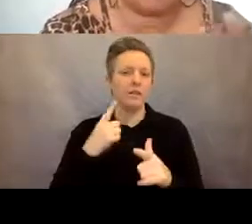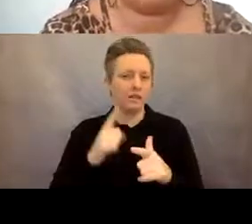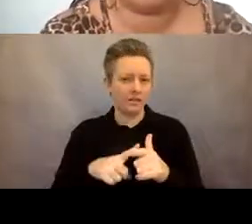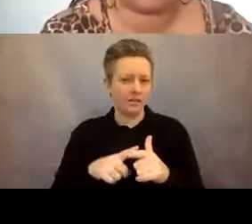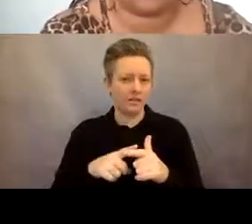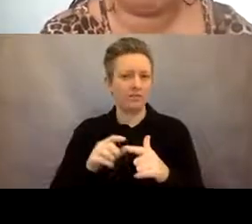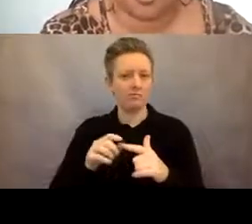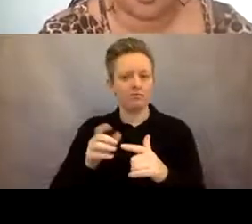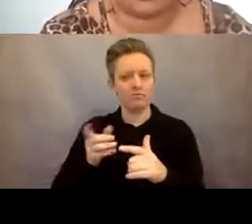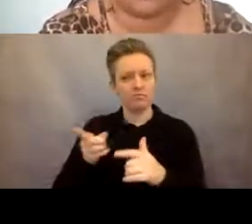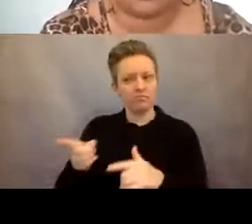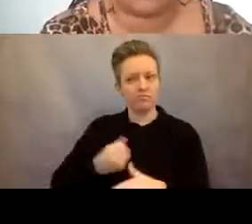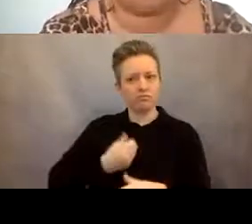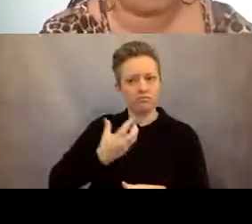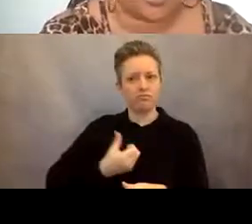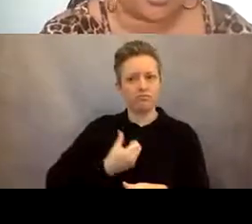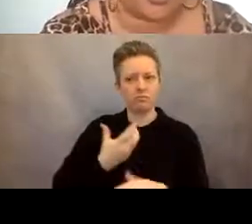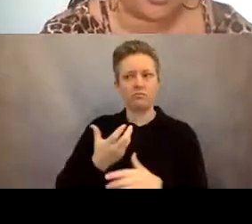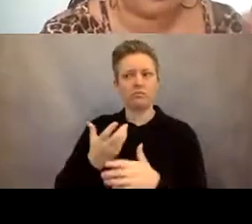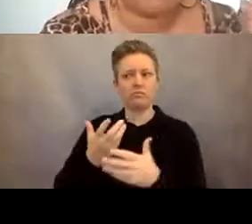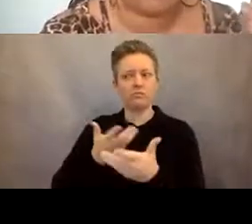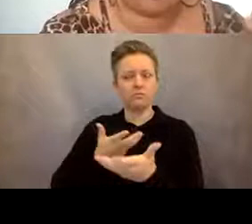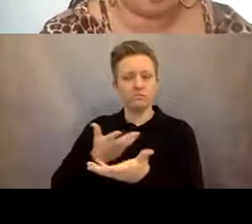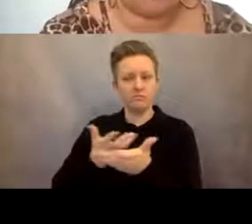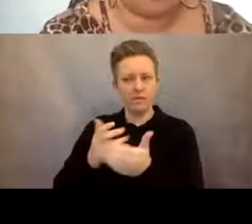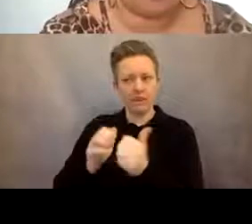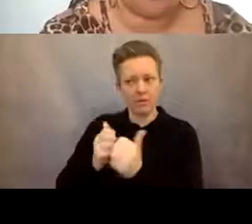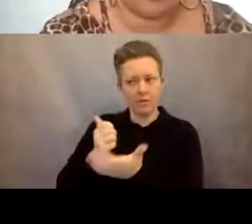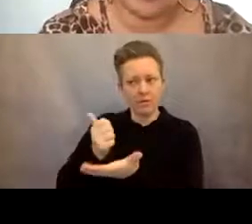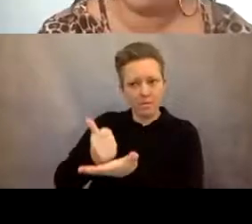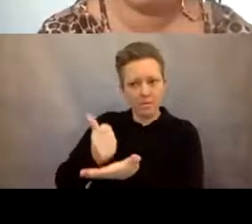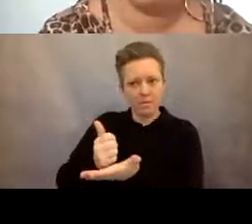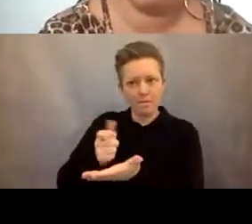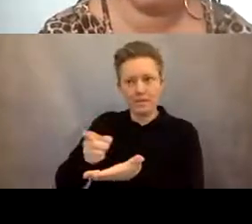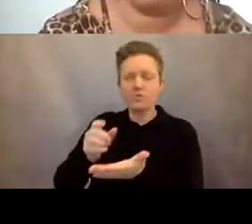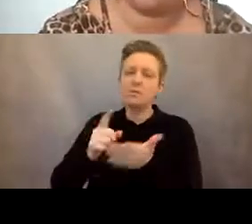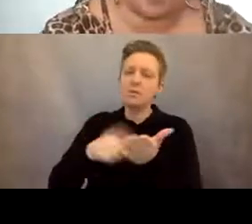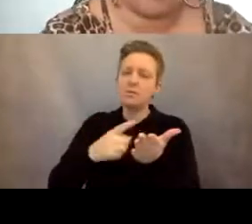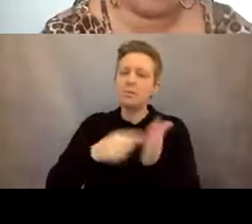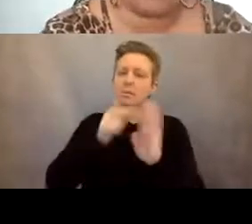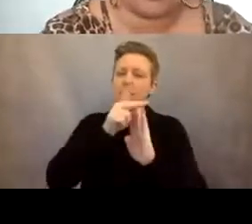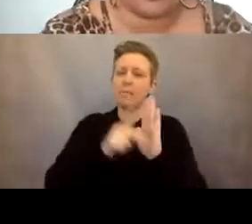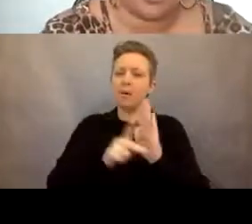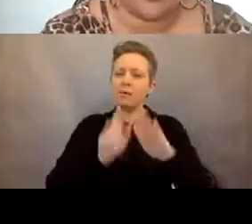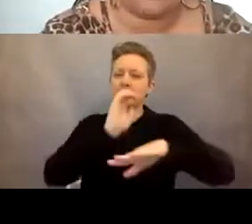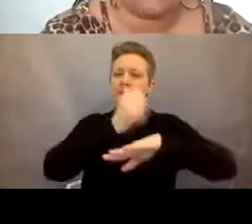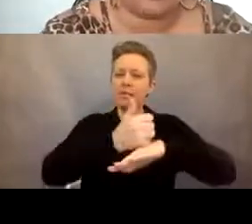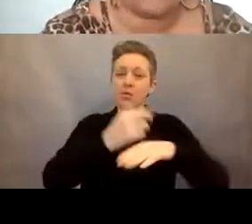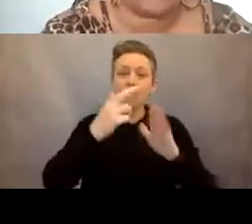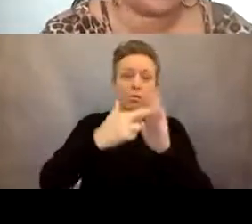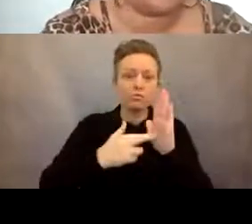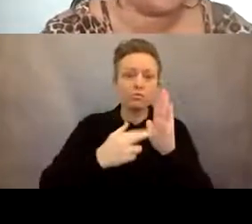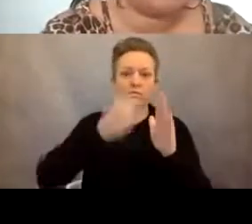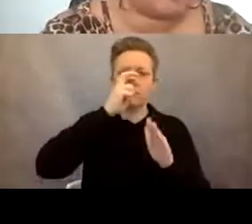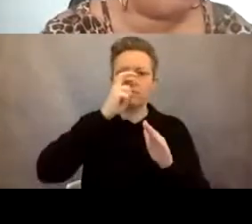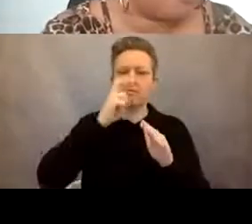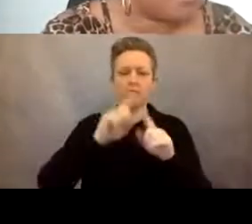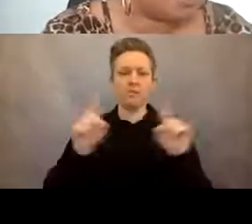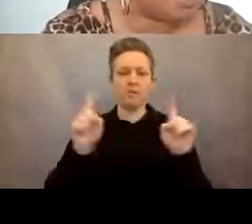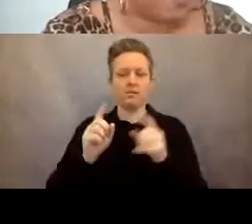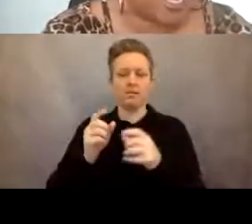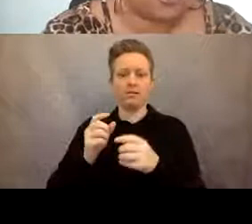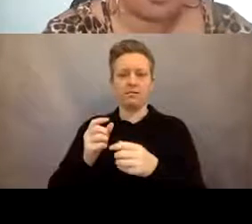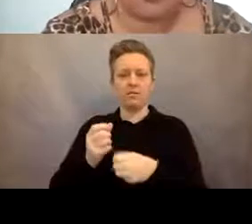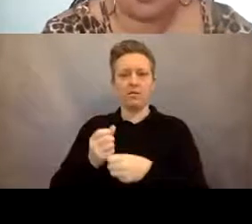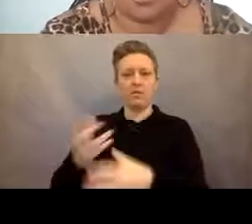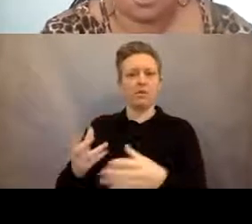think about if there are certain policies in place that are harmful, how can you maneuver around those things, or how can you sort of sidestep them as